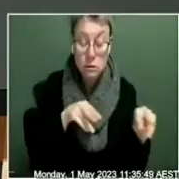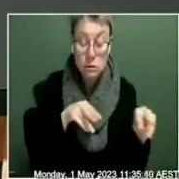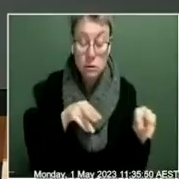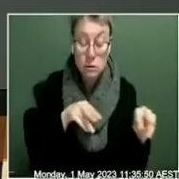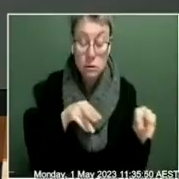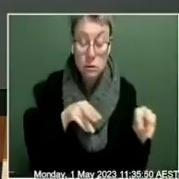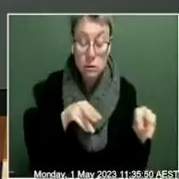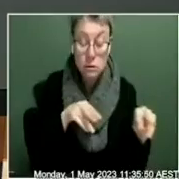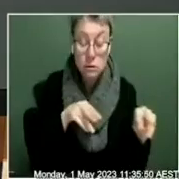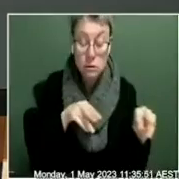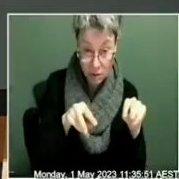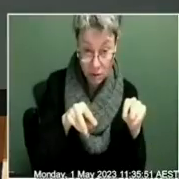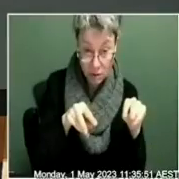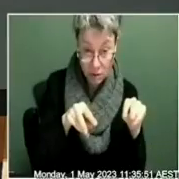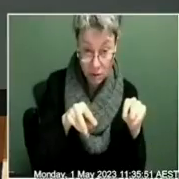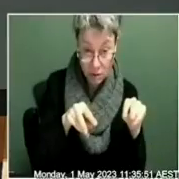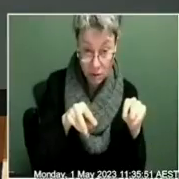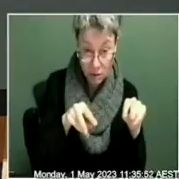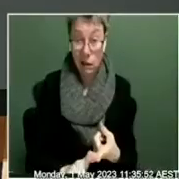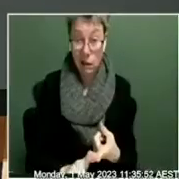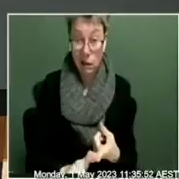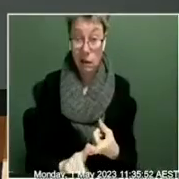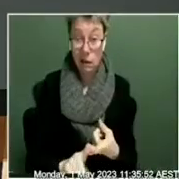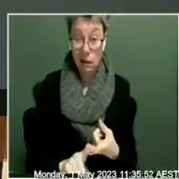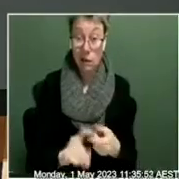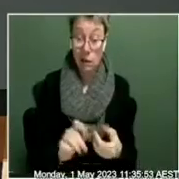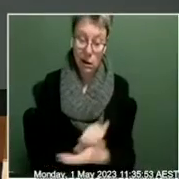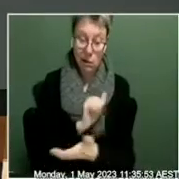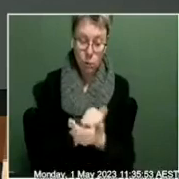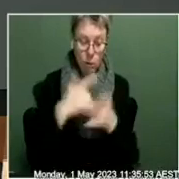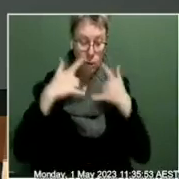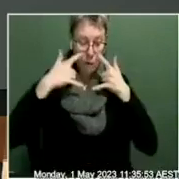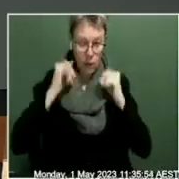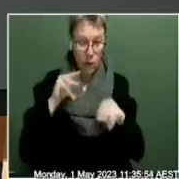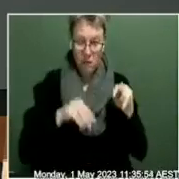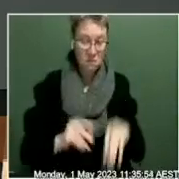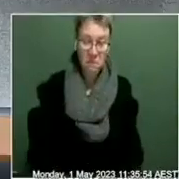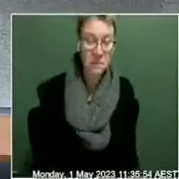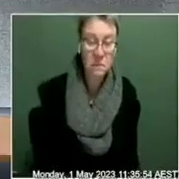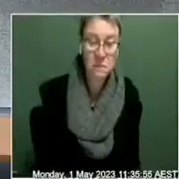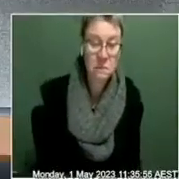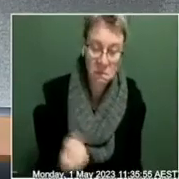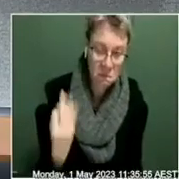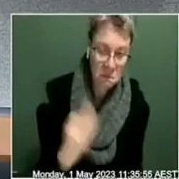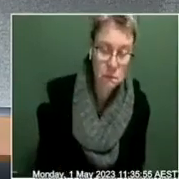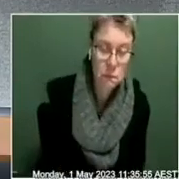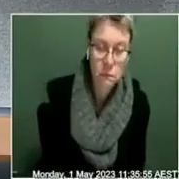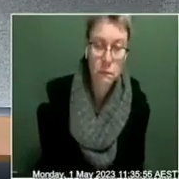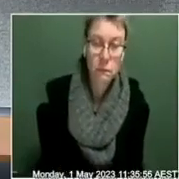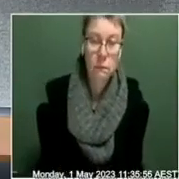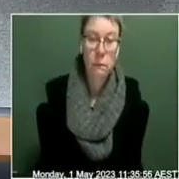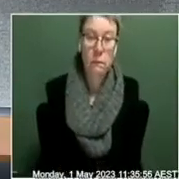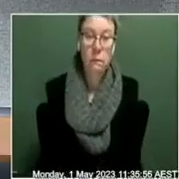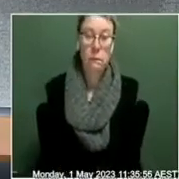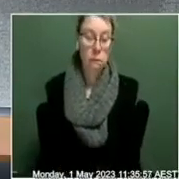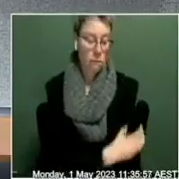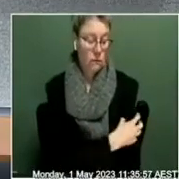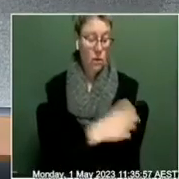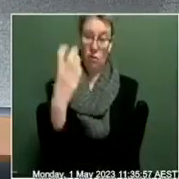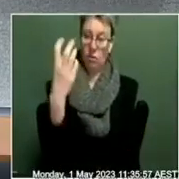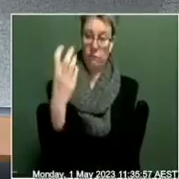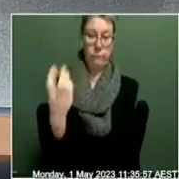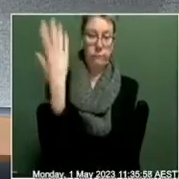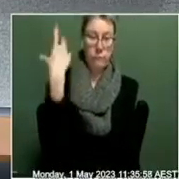is no, the answer to the authority question. I think by having the co-chair of